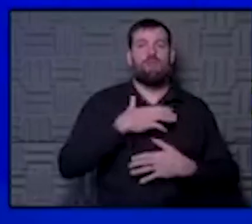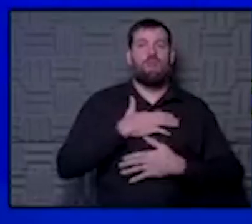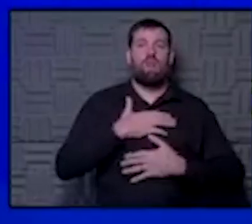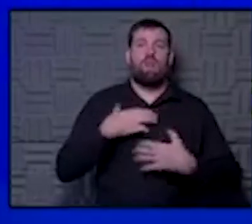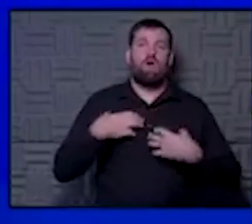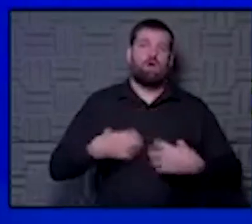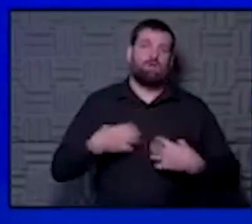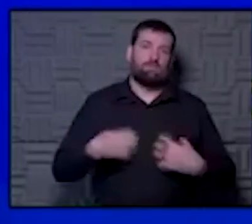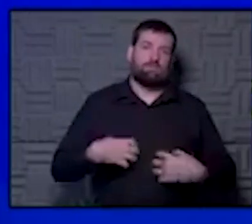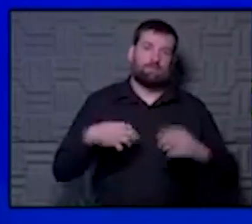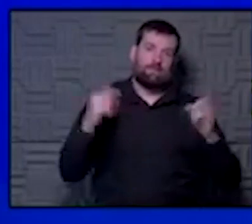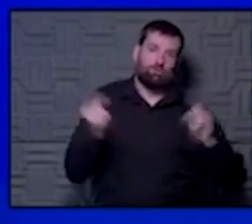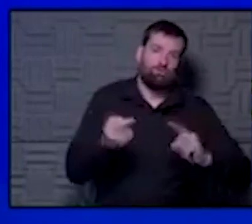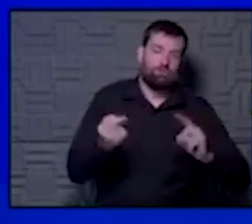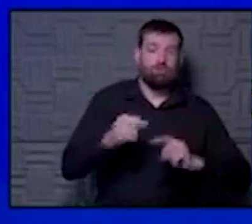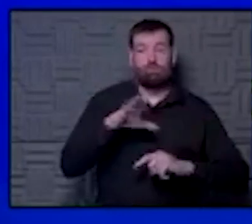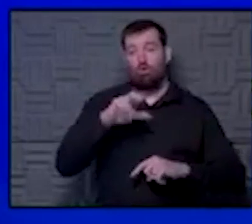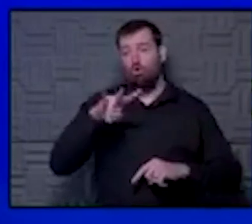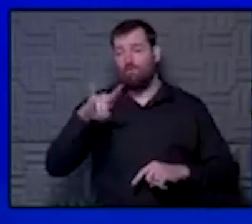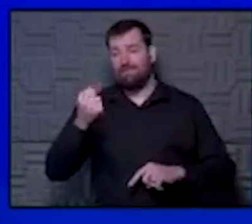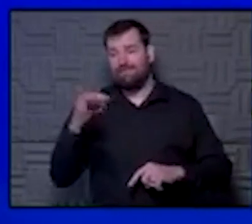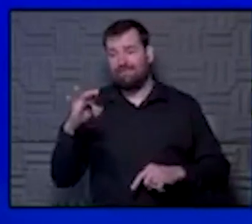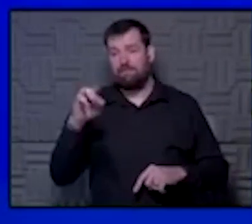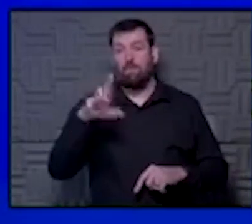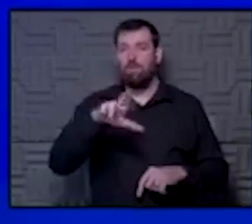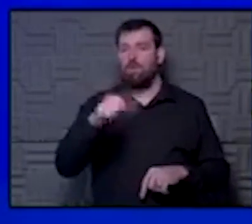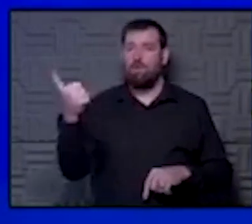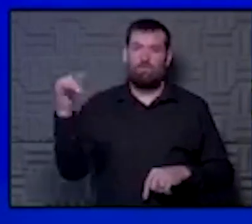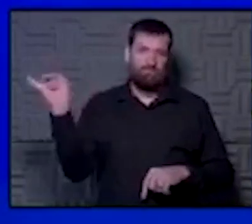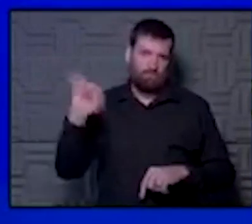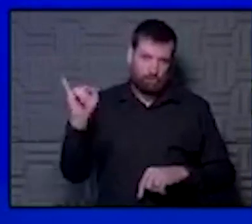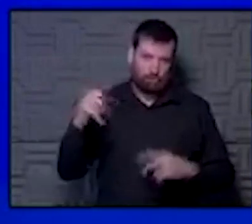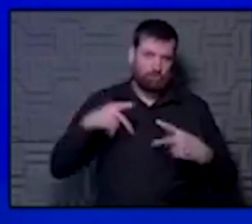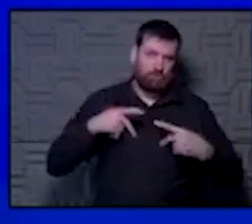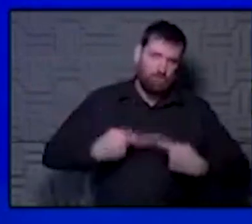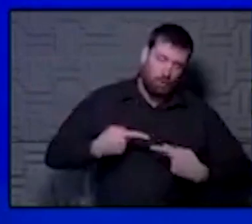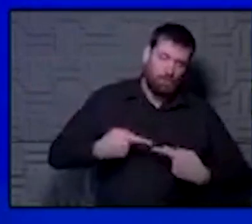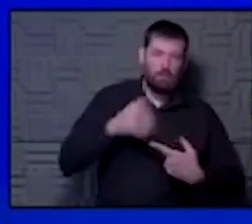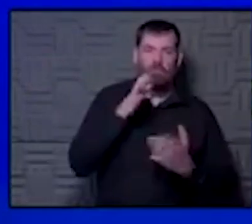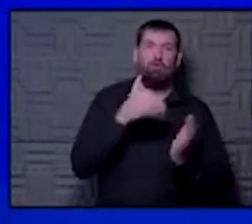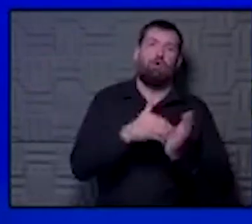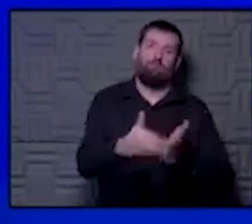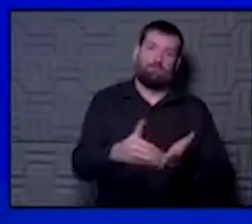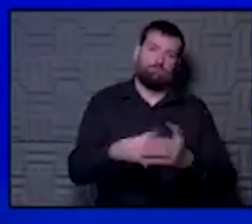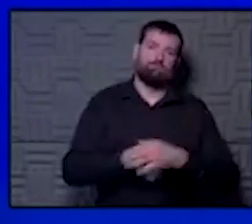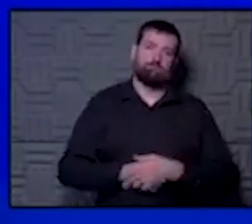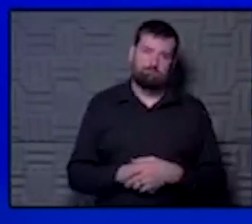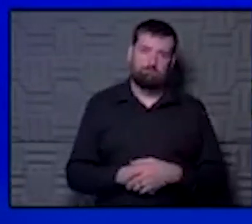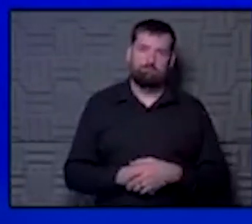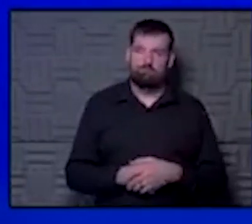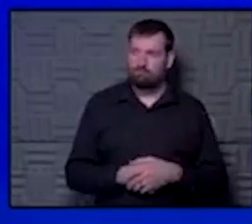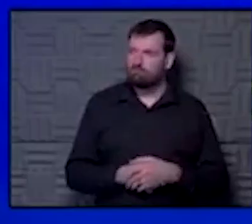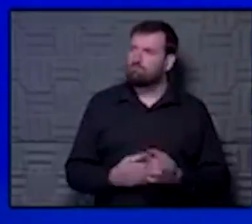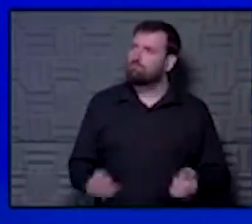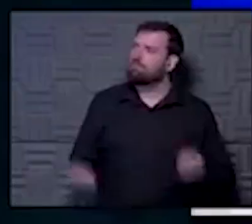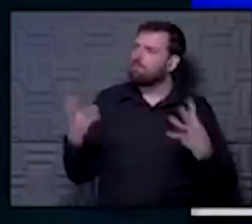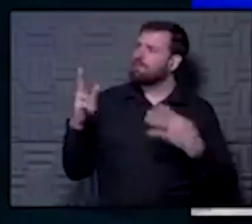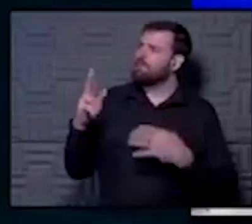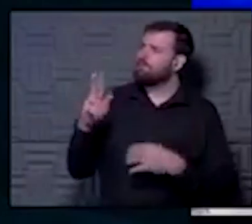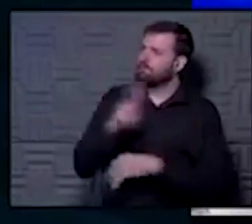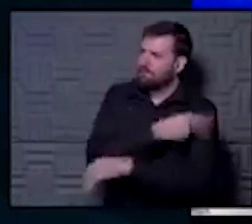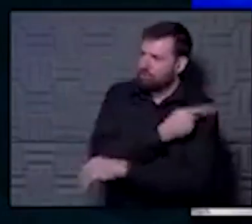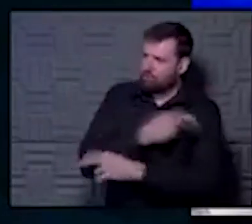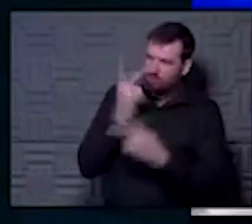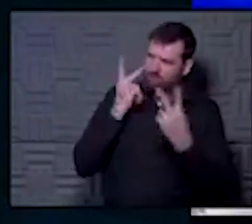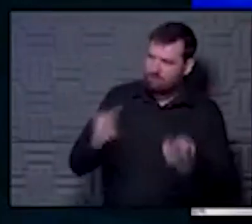injury, whether it's COVID-19 or other causes of infection and pneumonia. We'll do it with a lot of different changes. How many patients would you say on